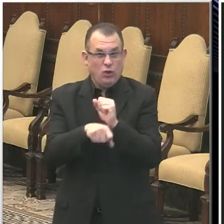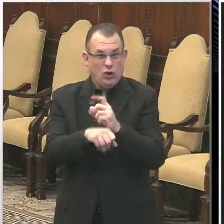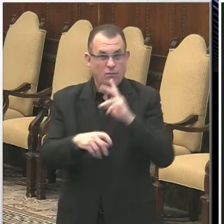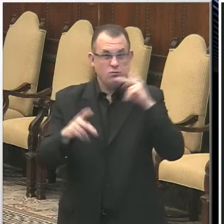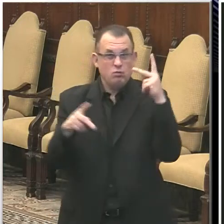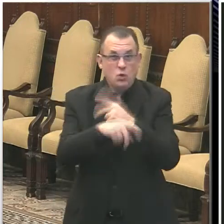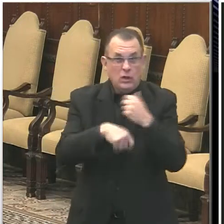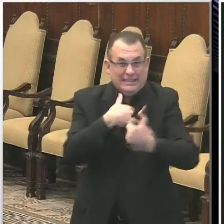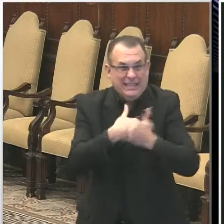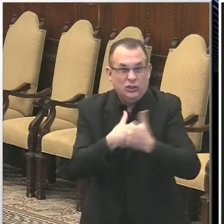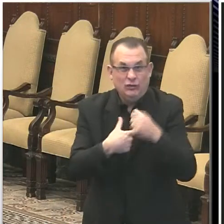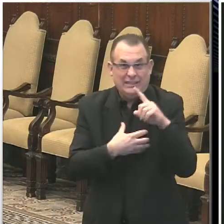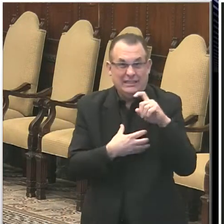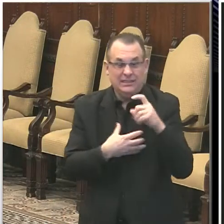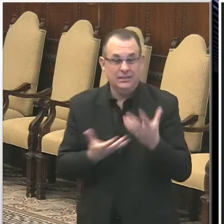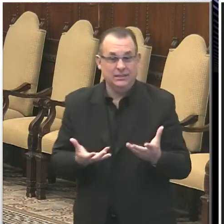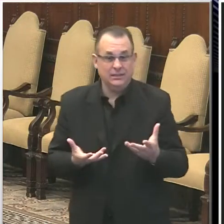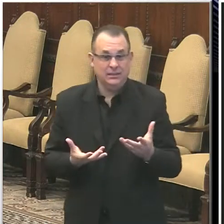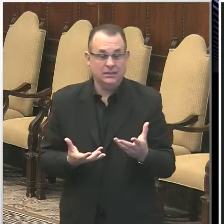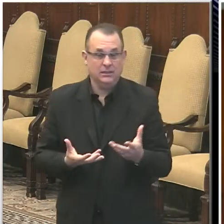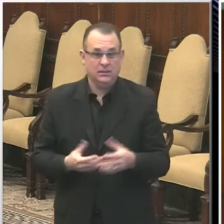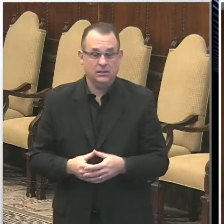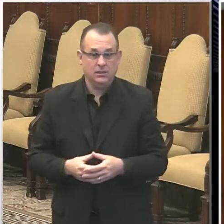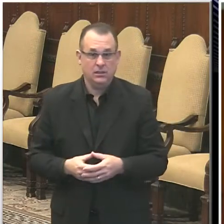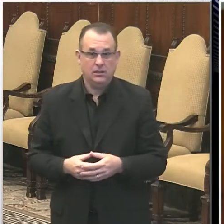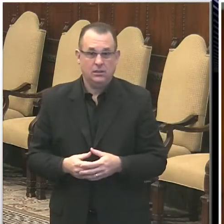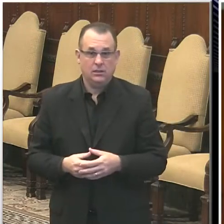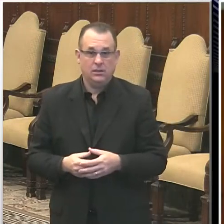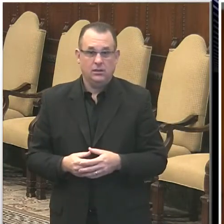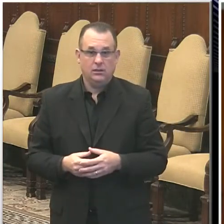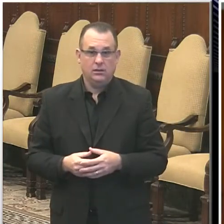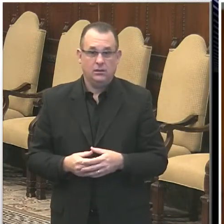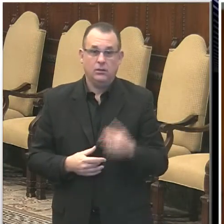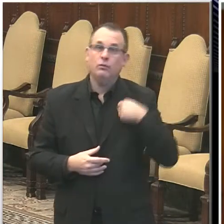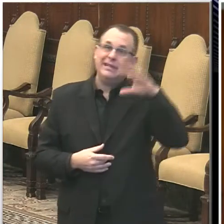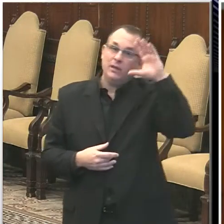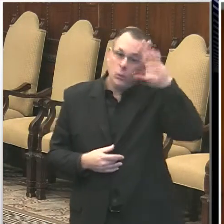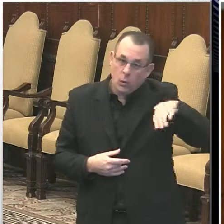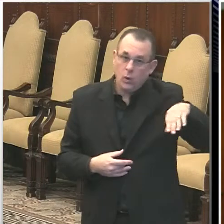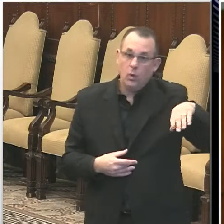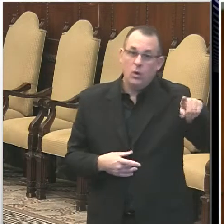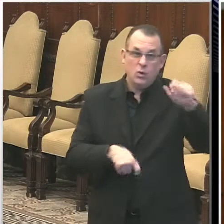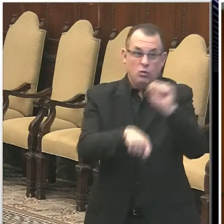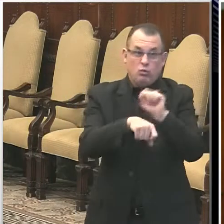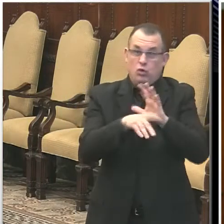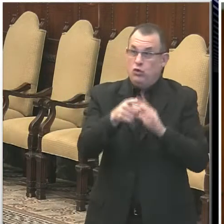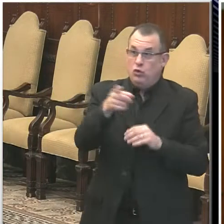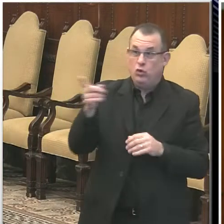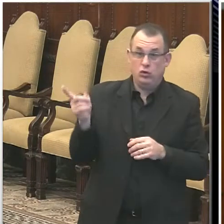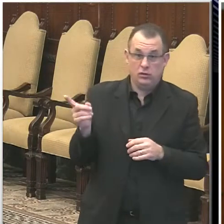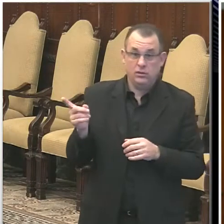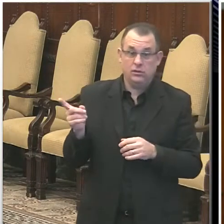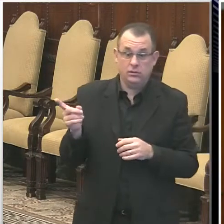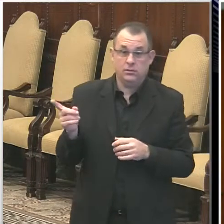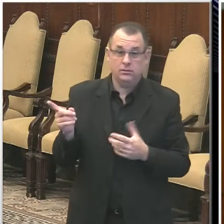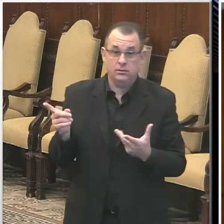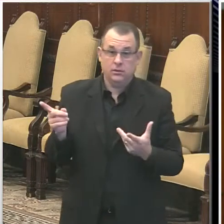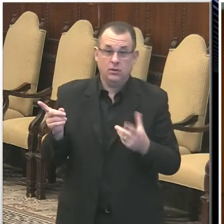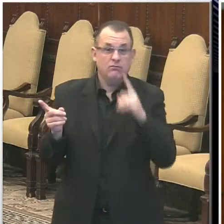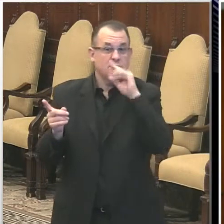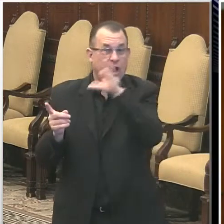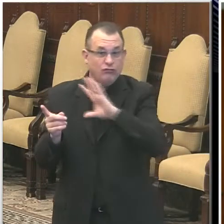contracted it as a result of not being protected? Well, we know that healthcare workers with this infection across the world are